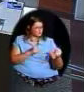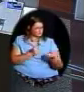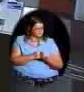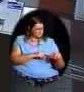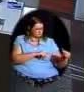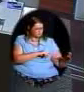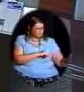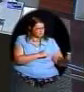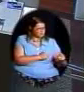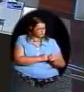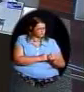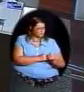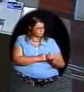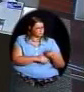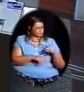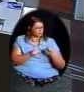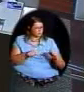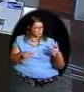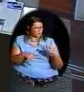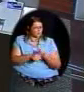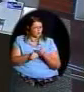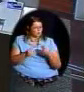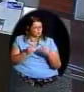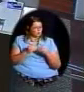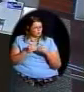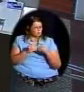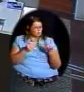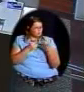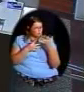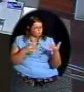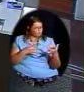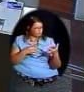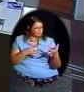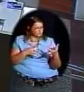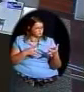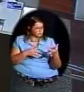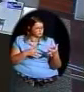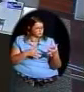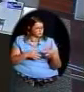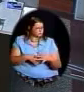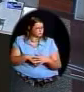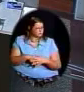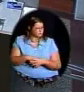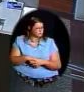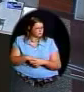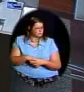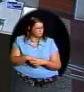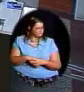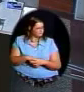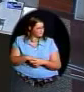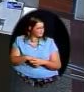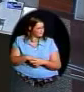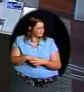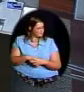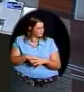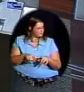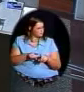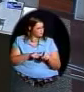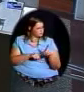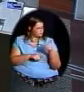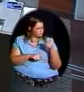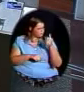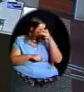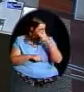And so we could probably gather a little more information on that. And Mr. Houghton's also looking like he could jump in on this